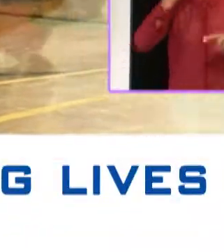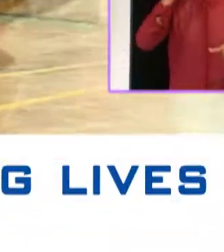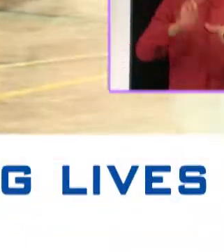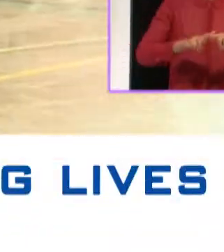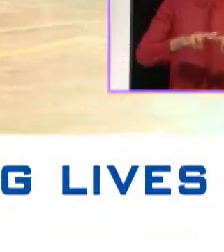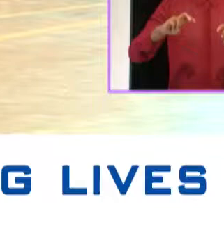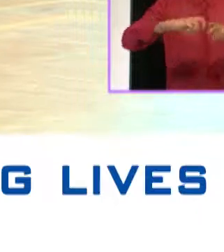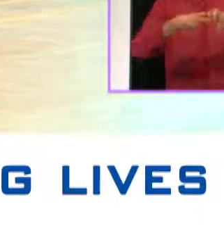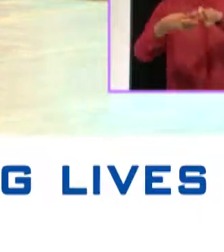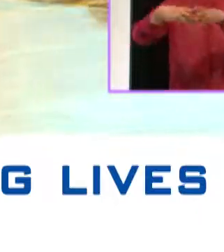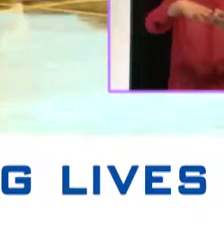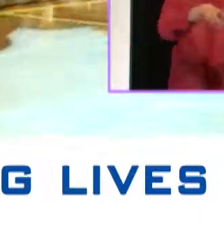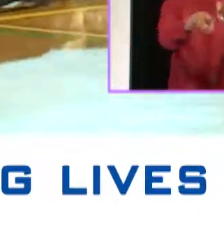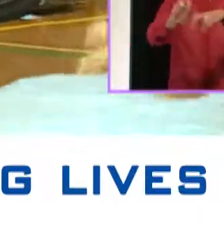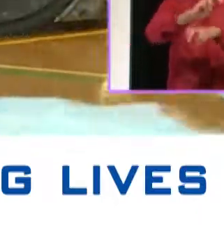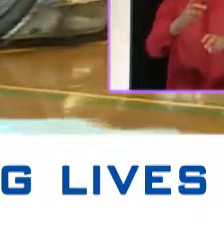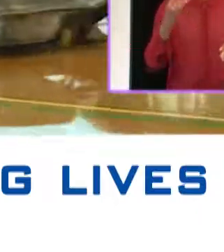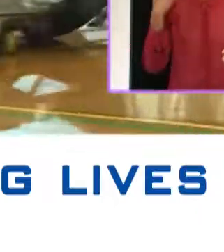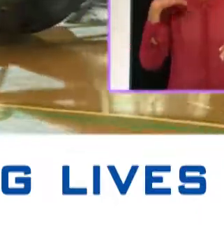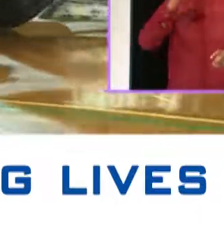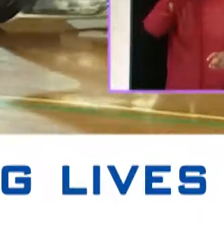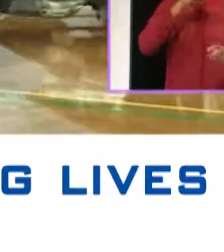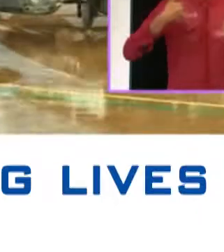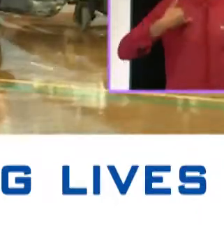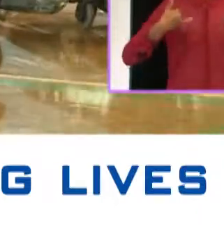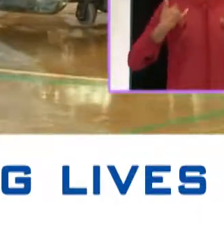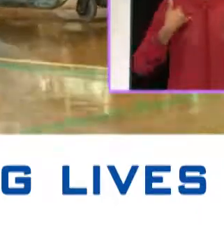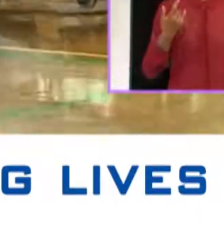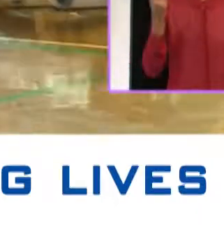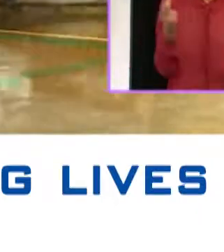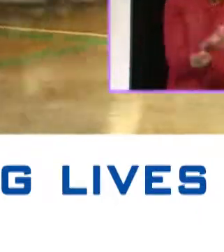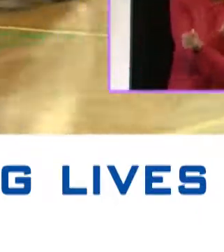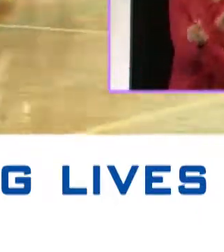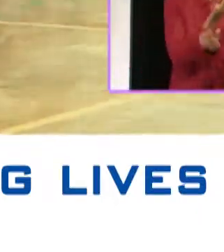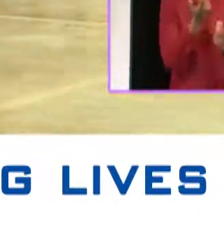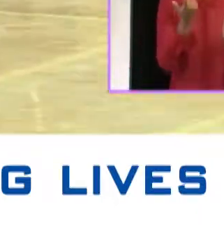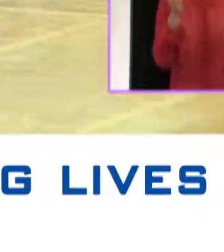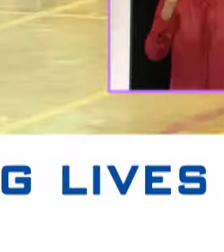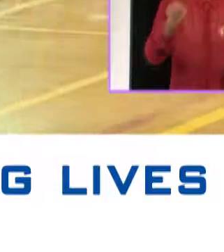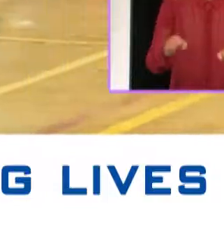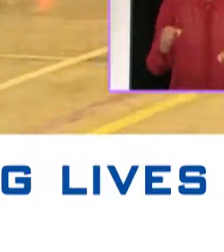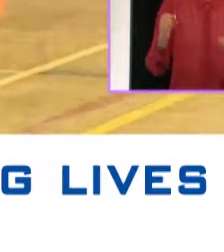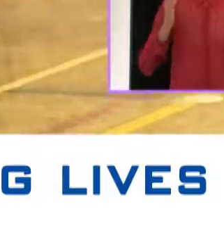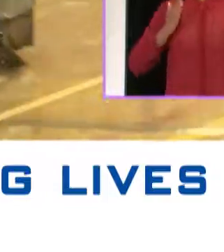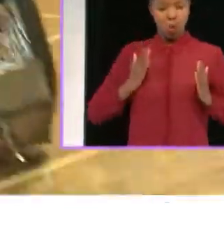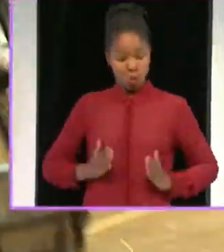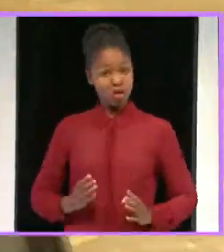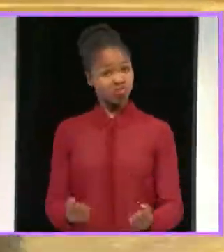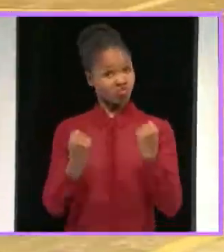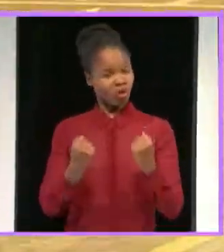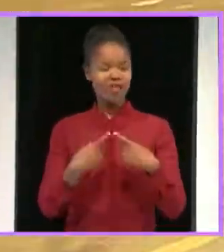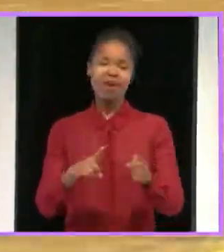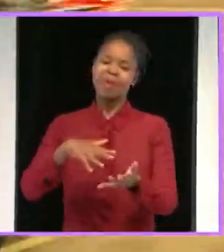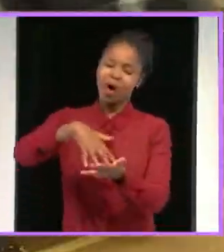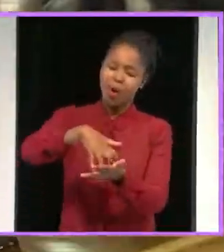cars, that sold the whole idea. Yeah. But unfortunately, I was a bit weak still in the beginning, so it